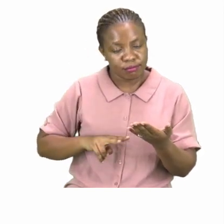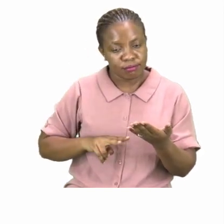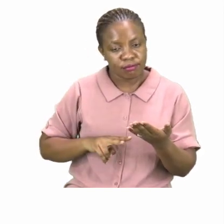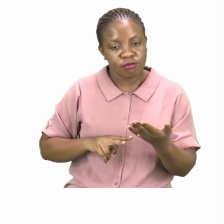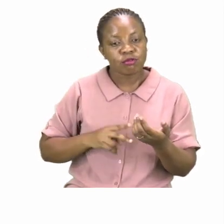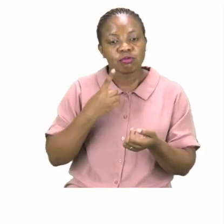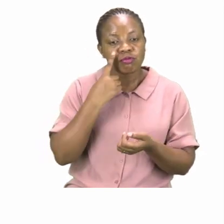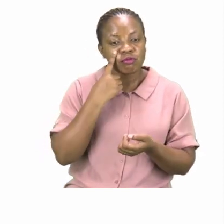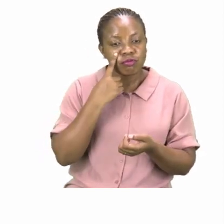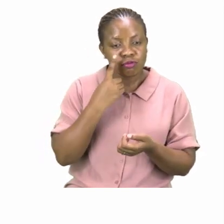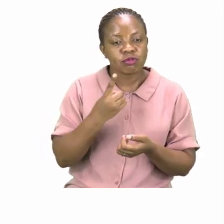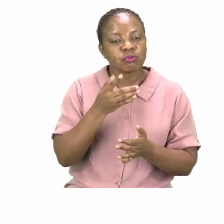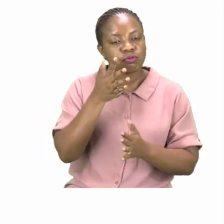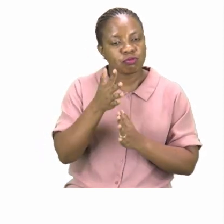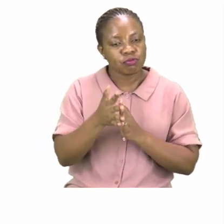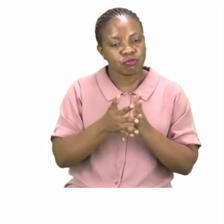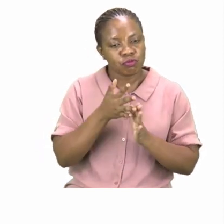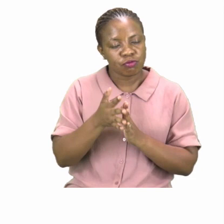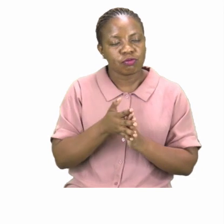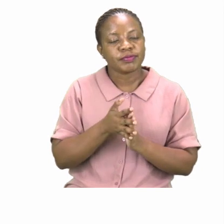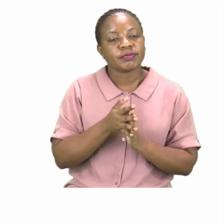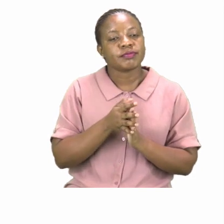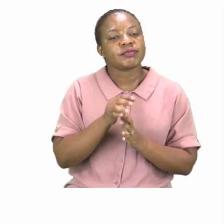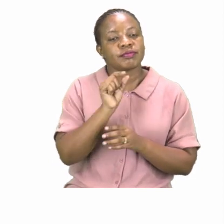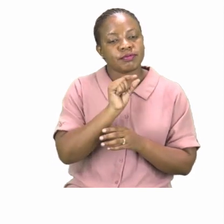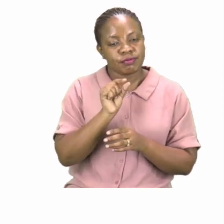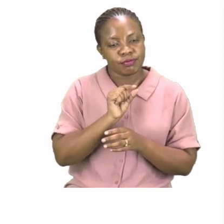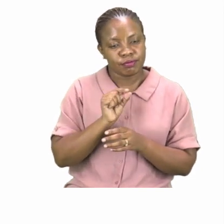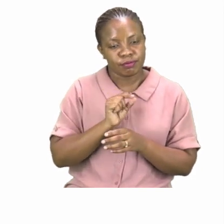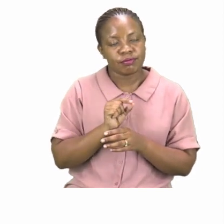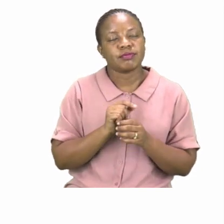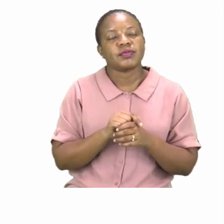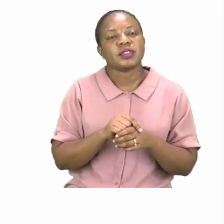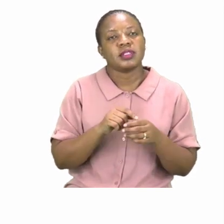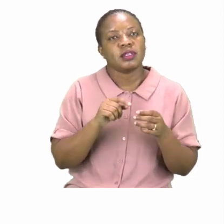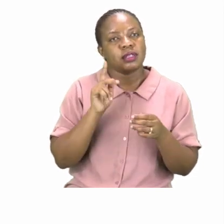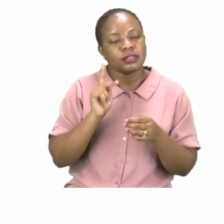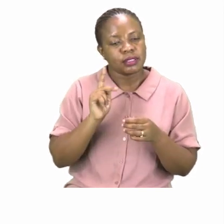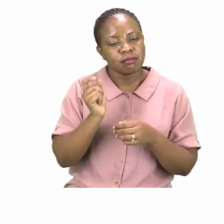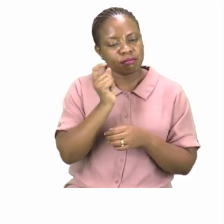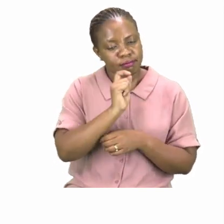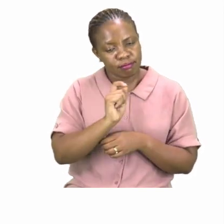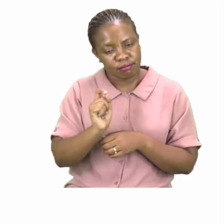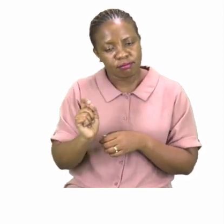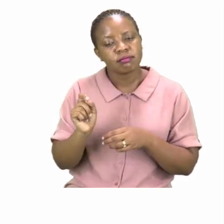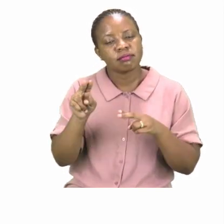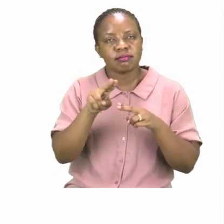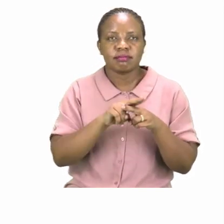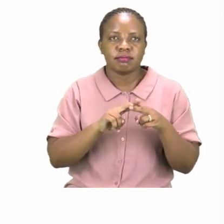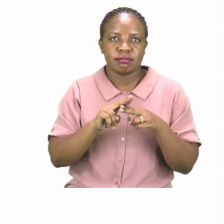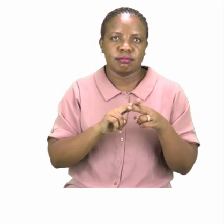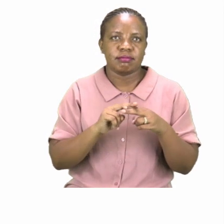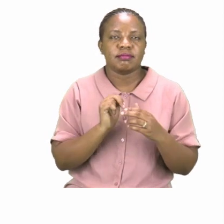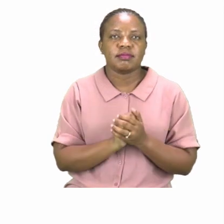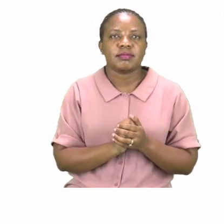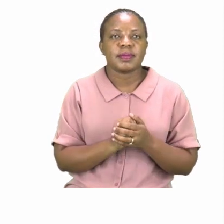writing sentences. So the first activity after reading is to trace the words. You